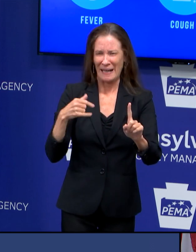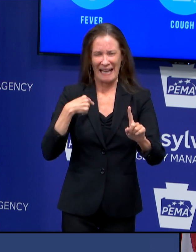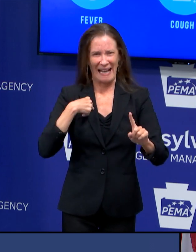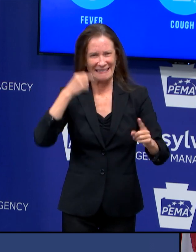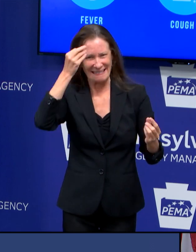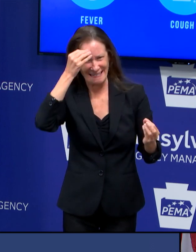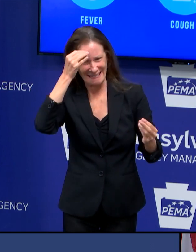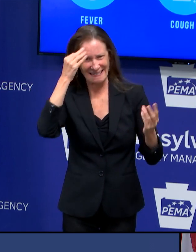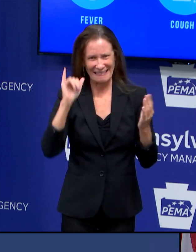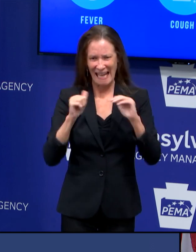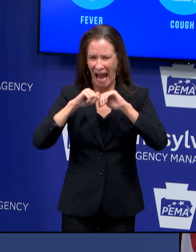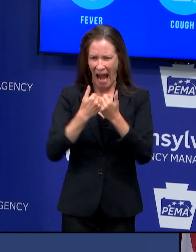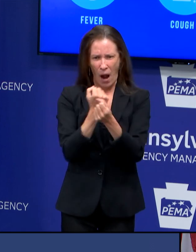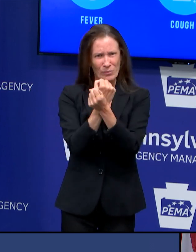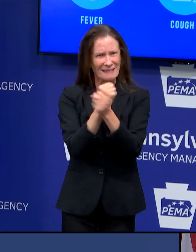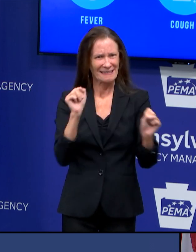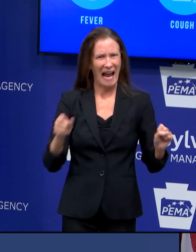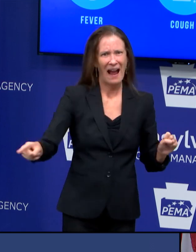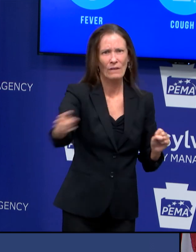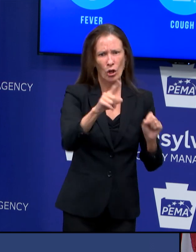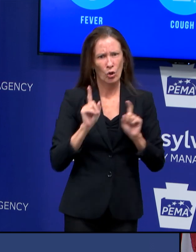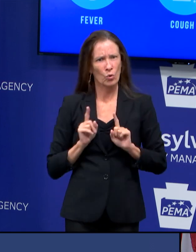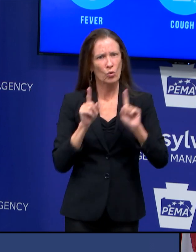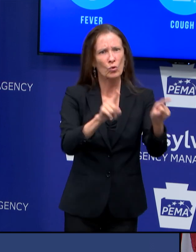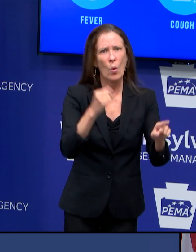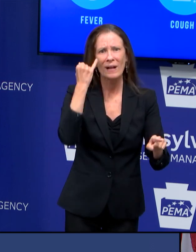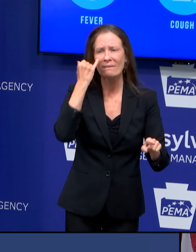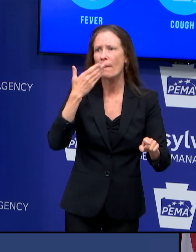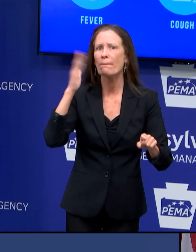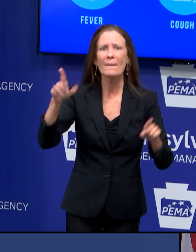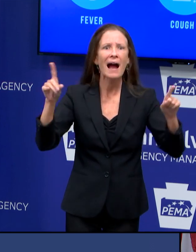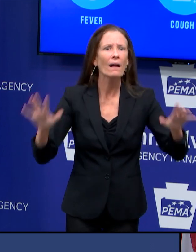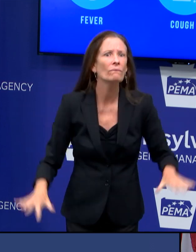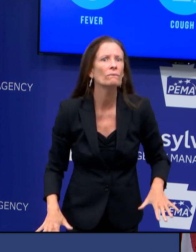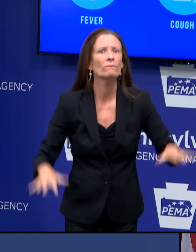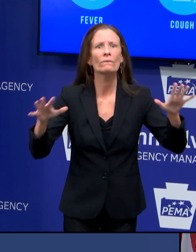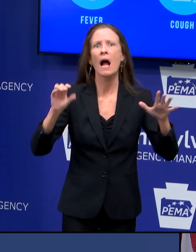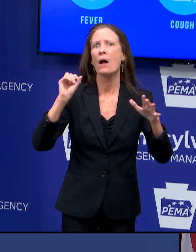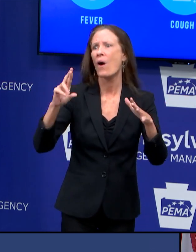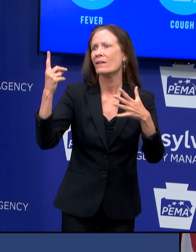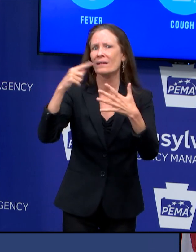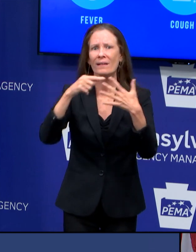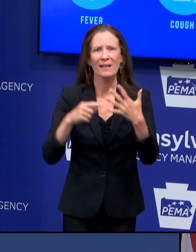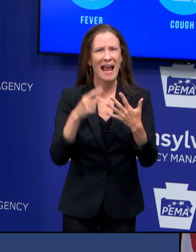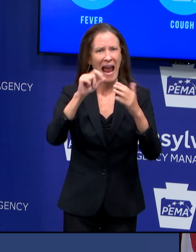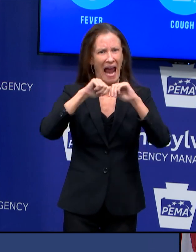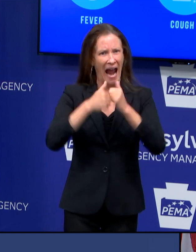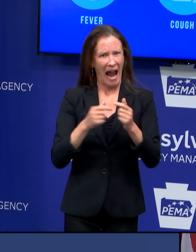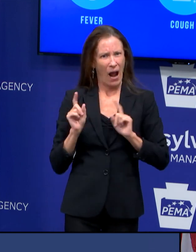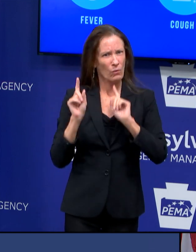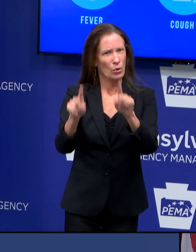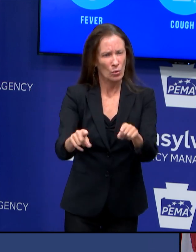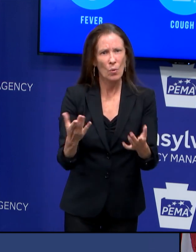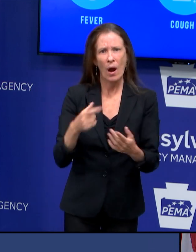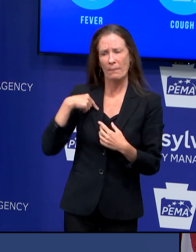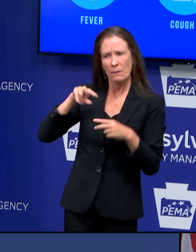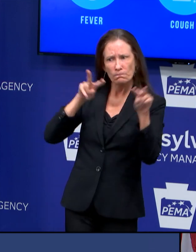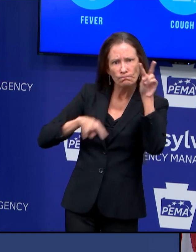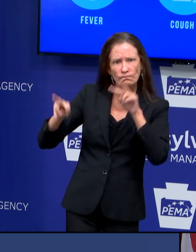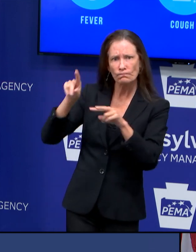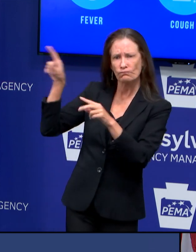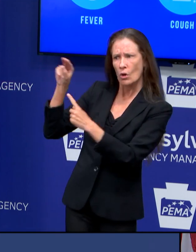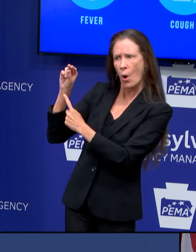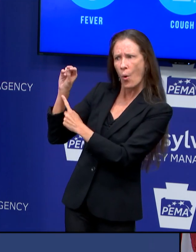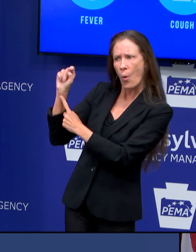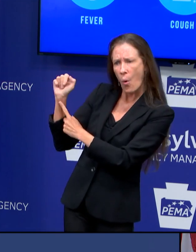shelter, staying informed with weather alerts through cell phone alerts, NOAA weather radios, or even Twitter alerts,